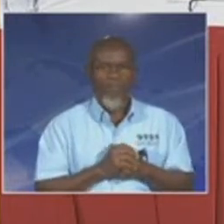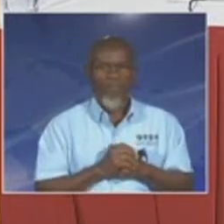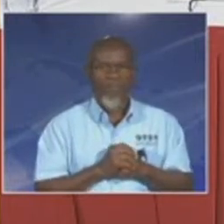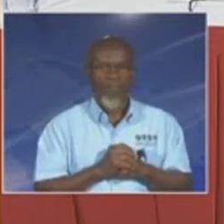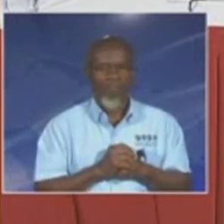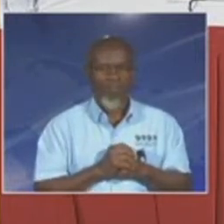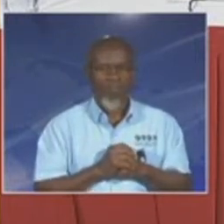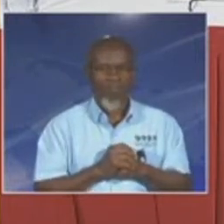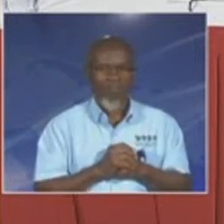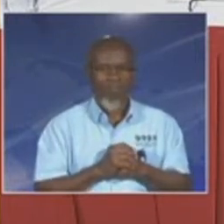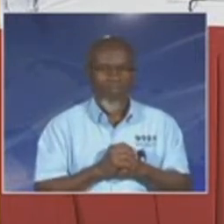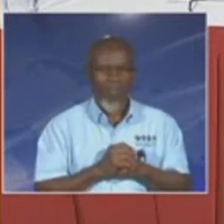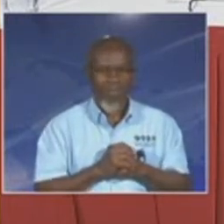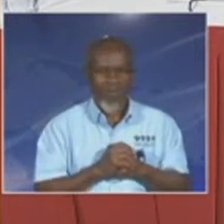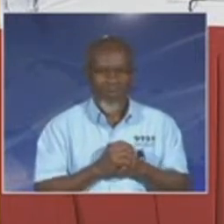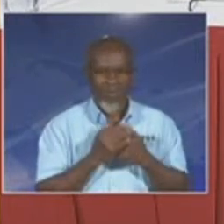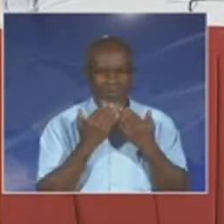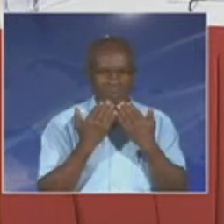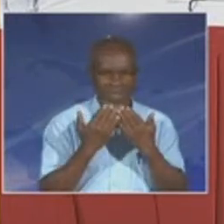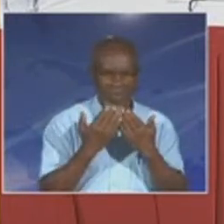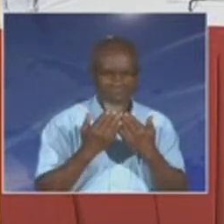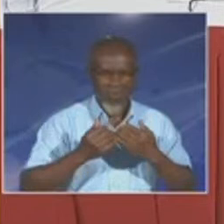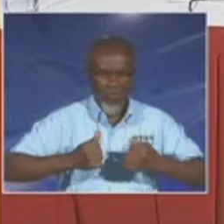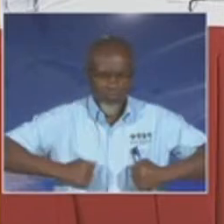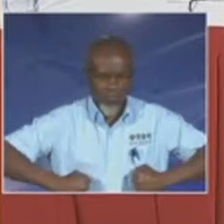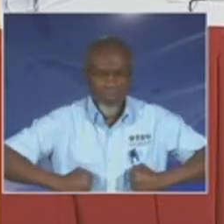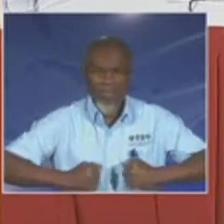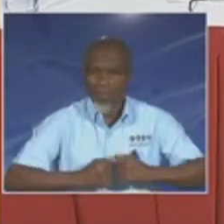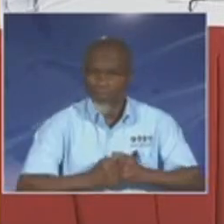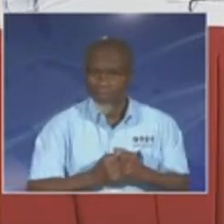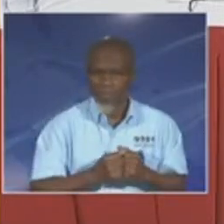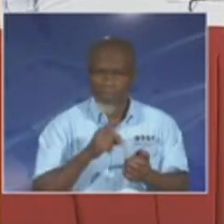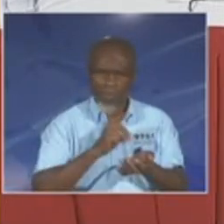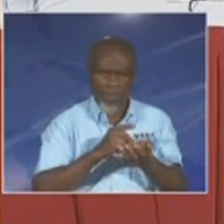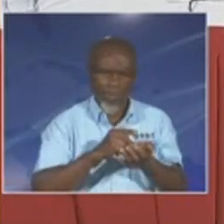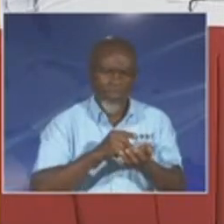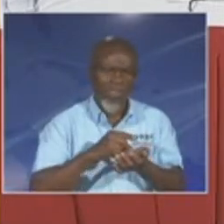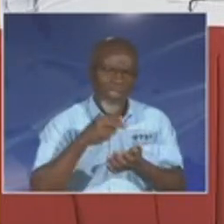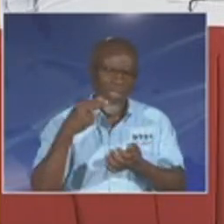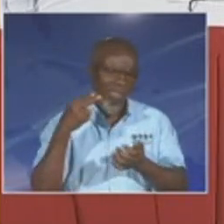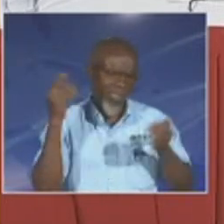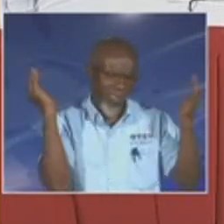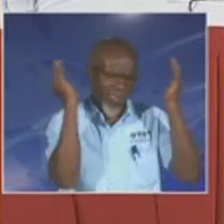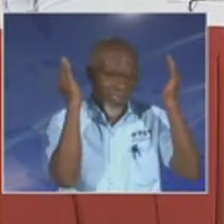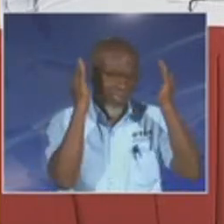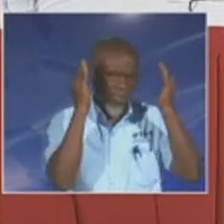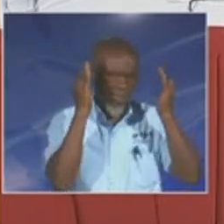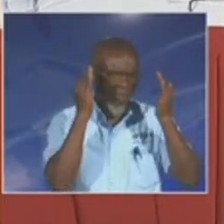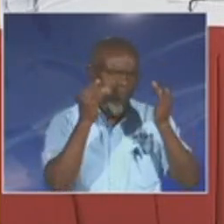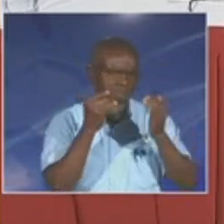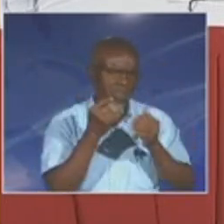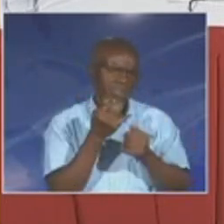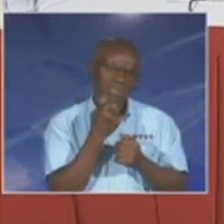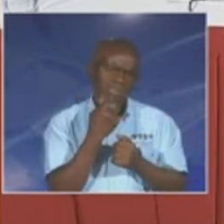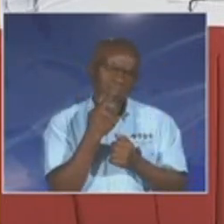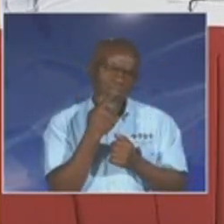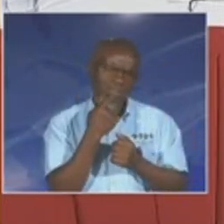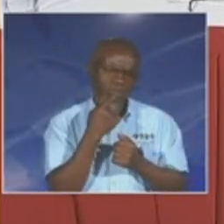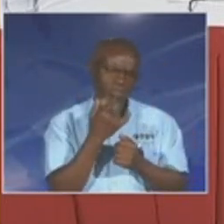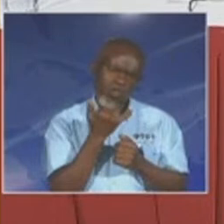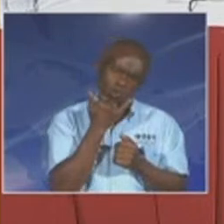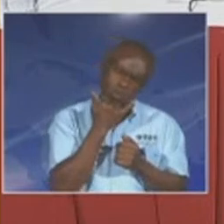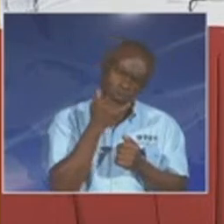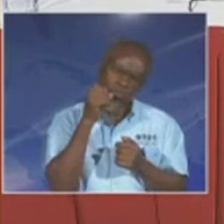Thank you, Mr. Alexander. So, Dr. Hines, just correct me if I'm wrong. So you're saying that there was a